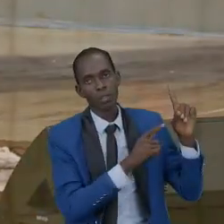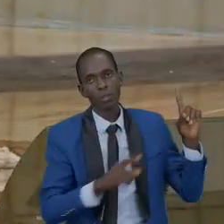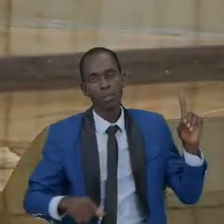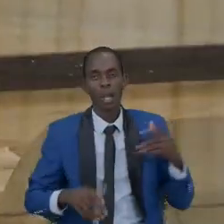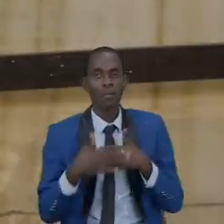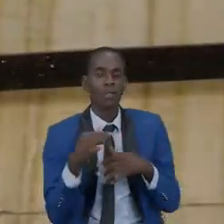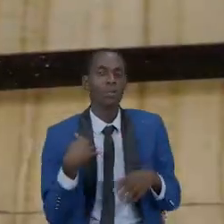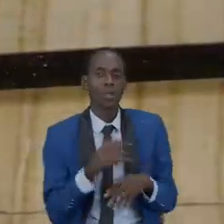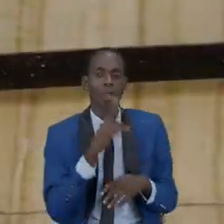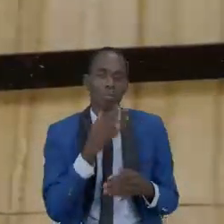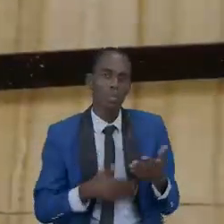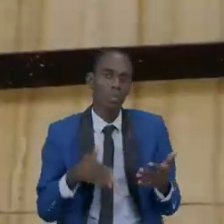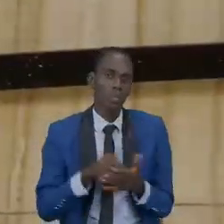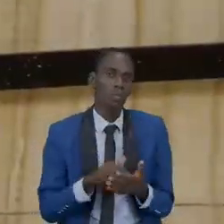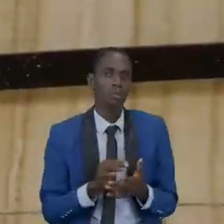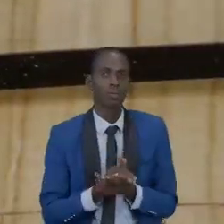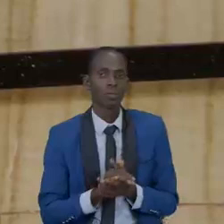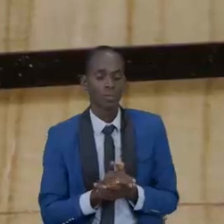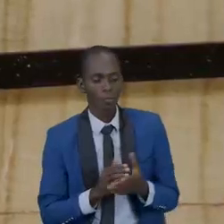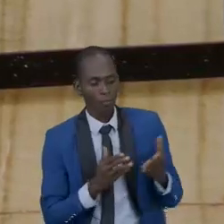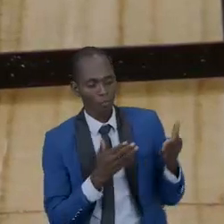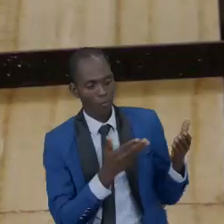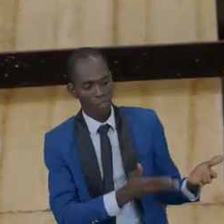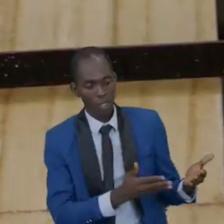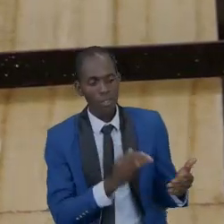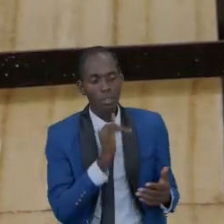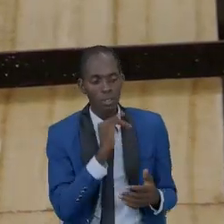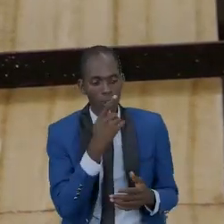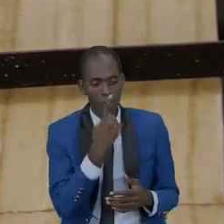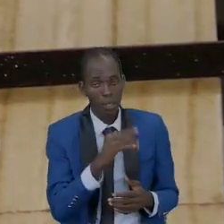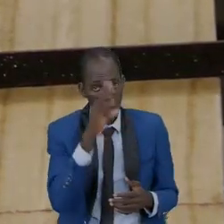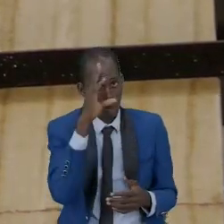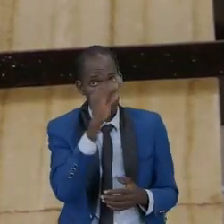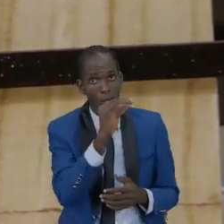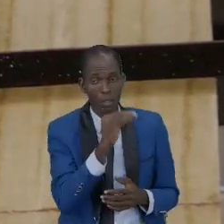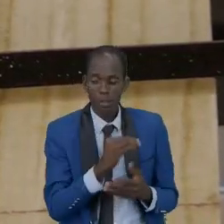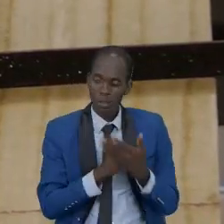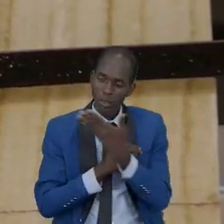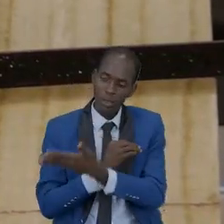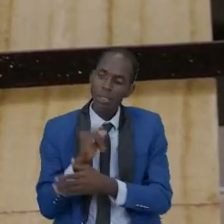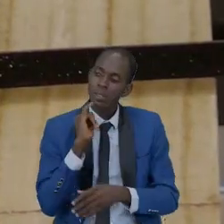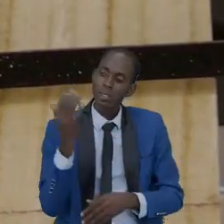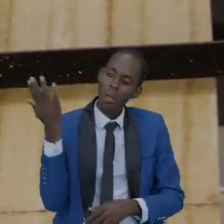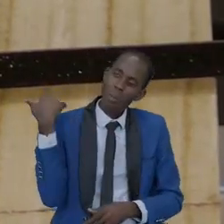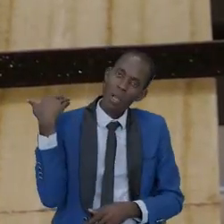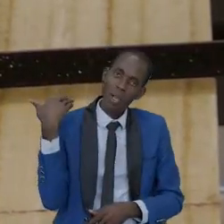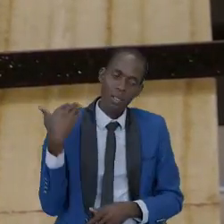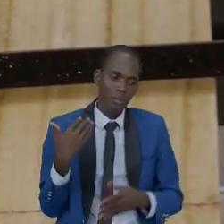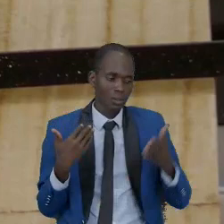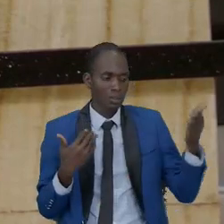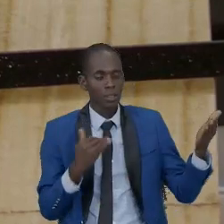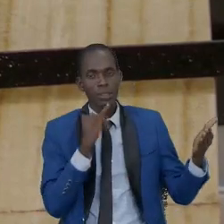again. Look at it this way. Here is the man. Here is the past. Here is the